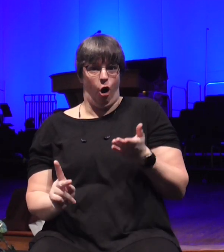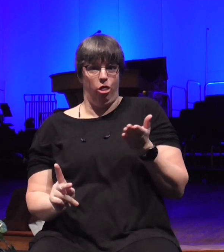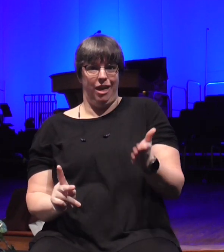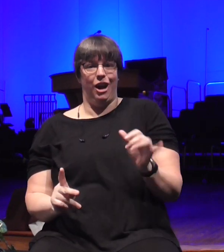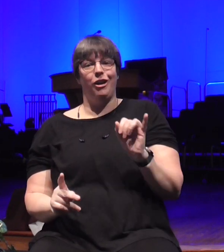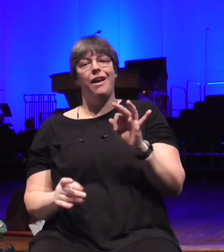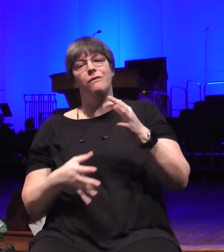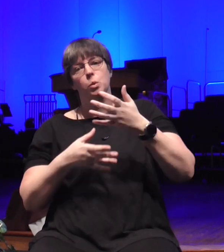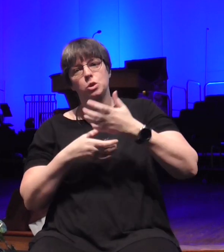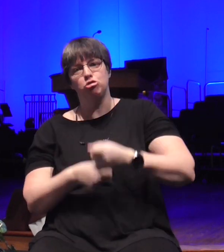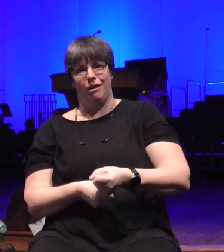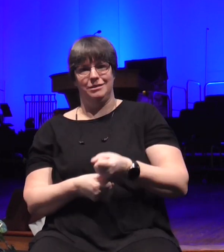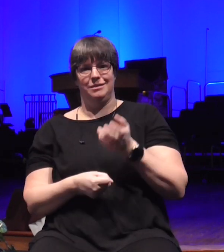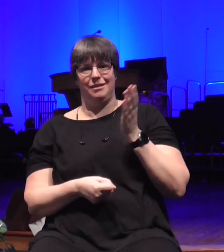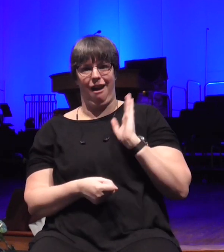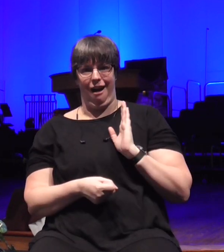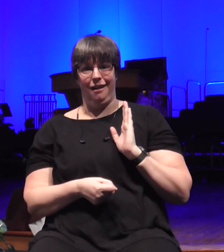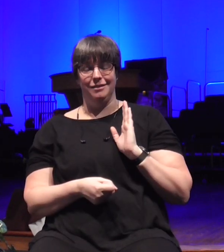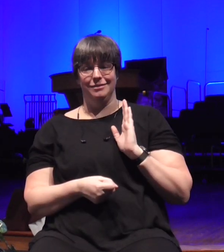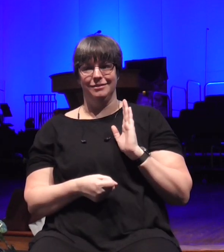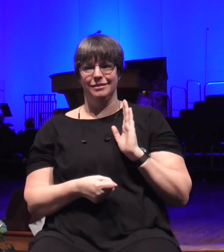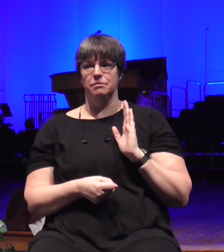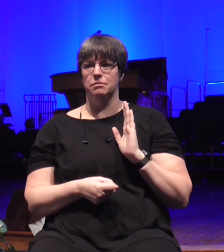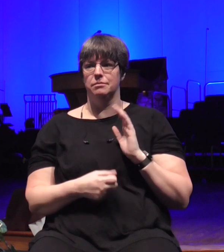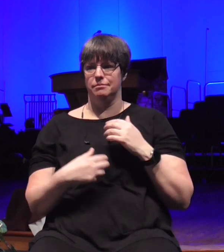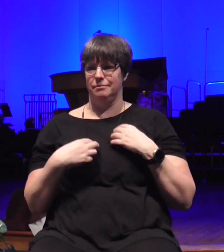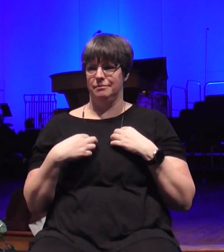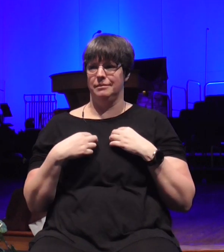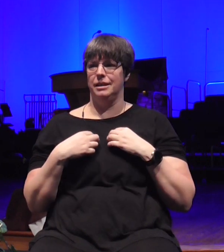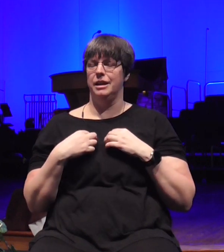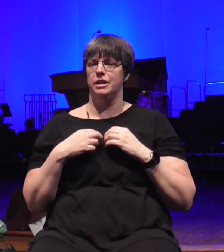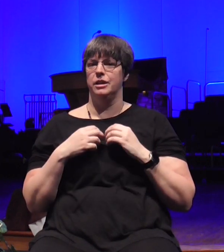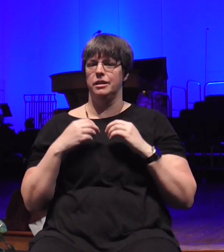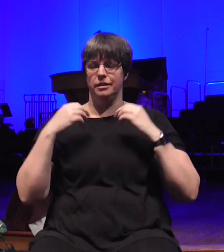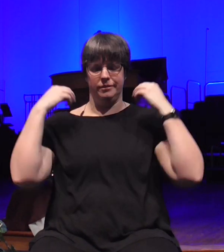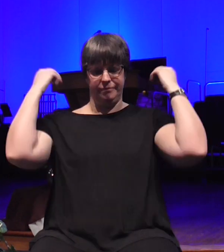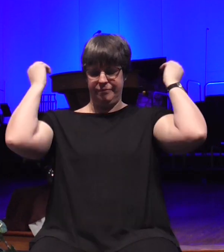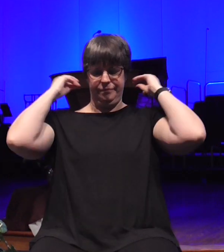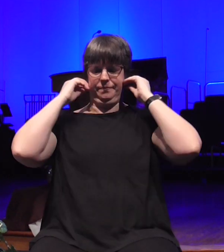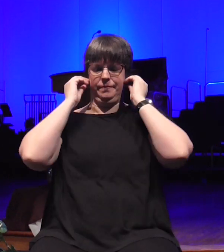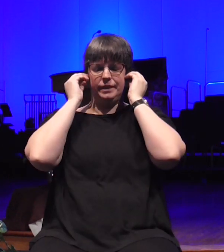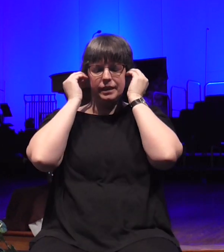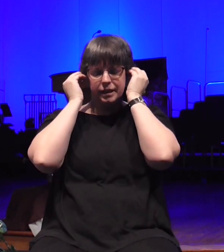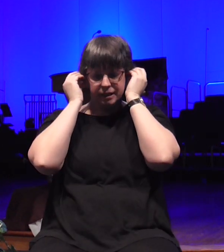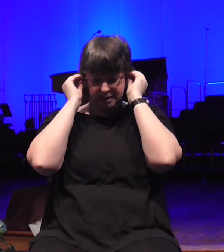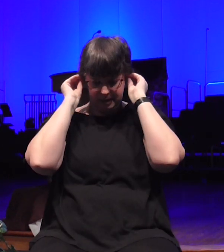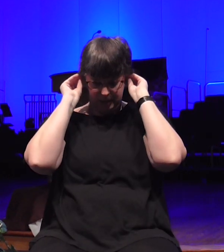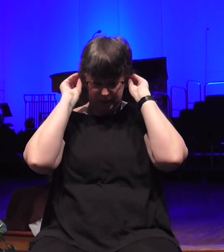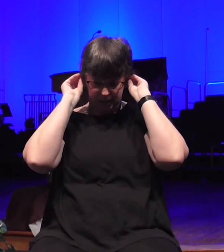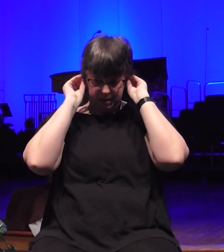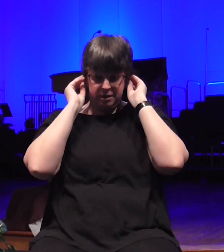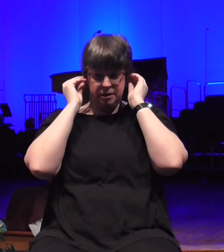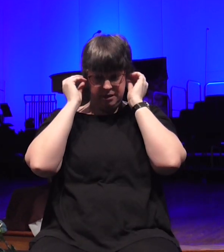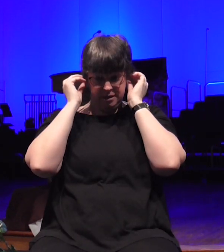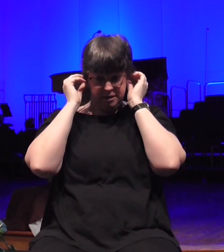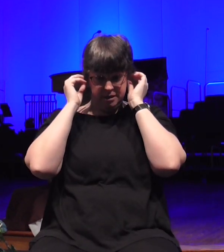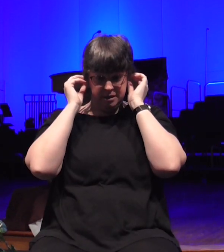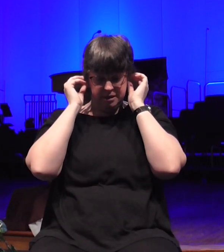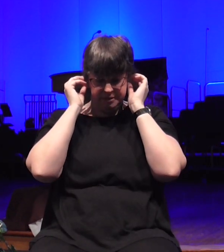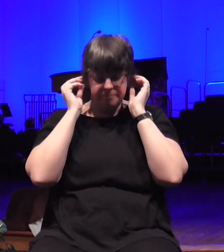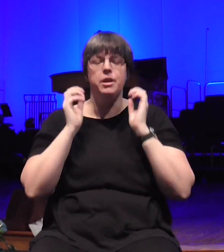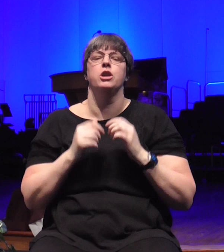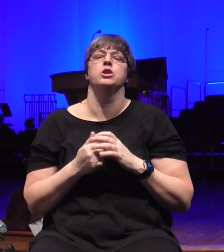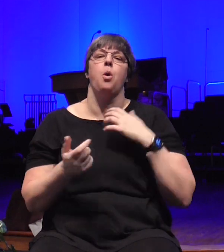And yeah, you may be afraid for a while. Oh, it is so worth it. It is so worth it. What I learned, and what I'll